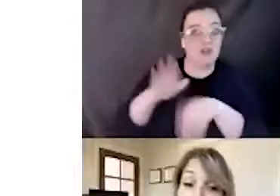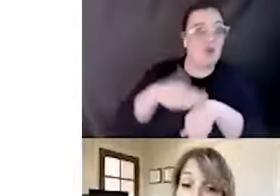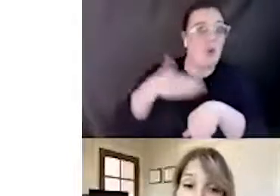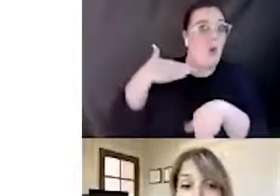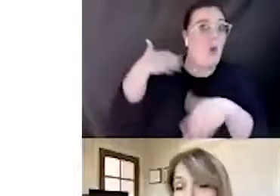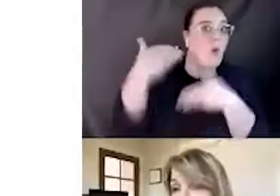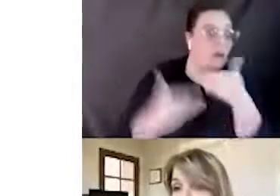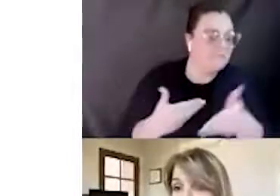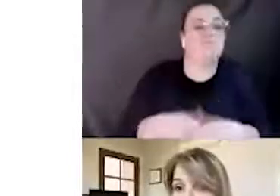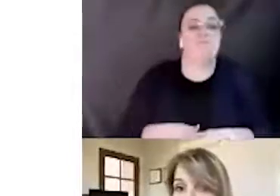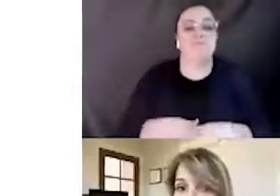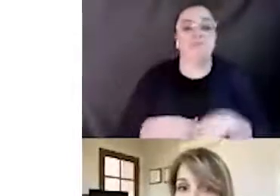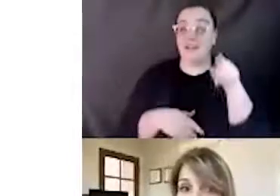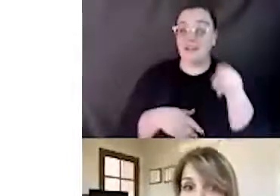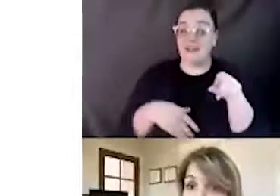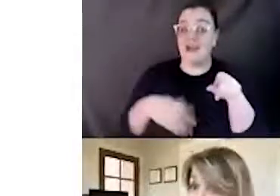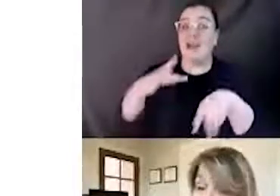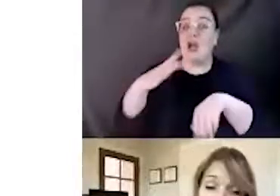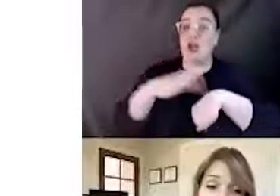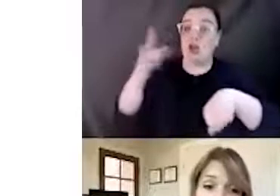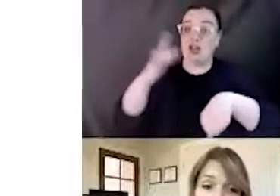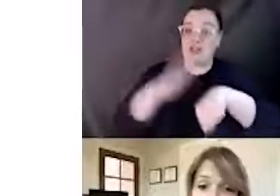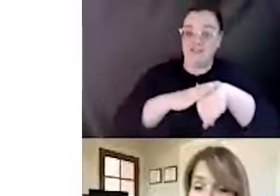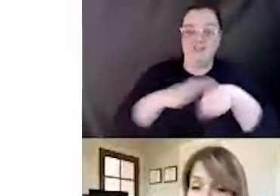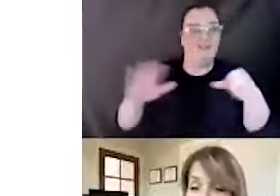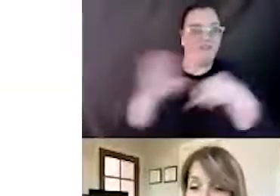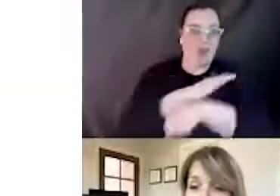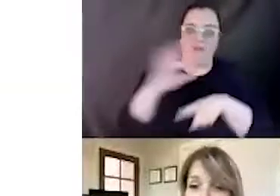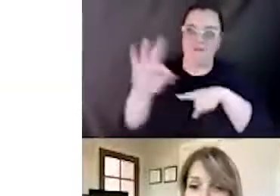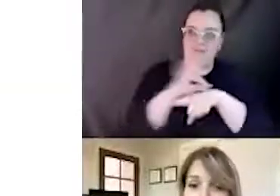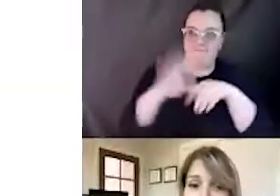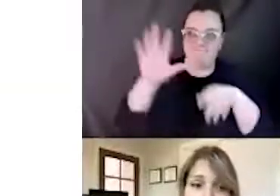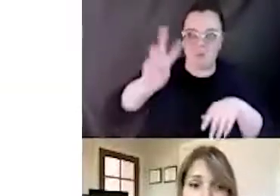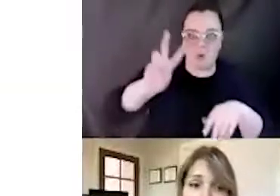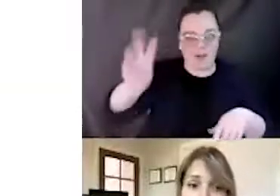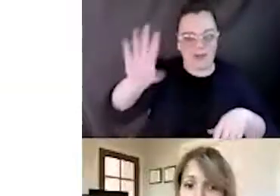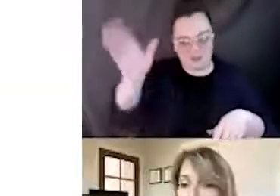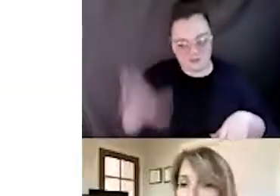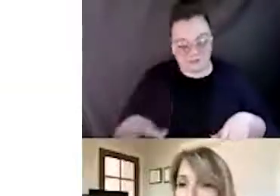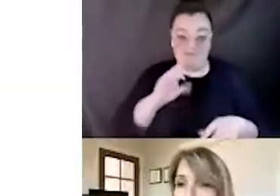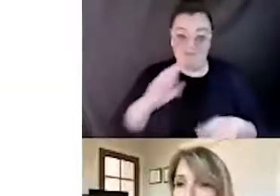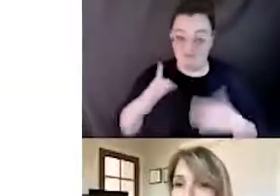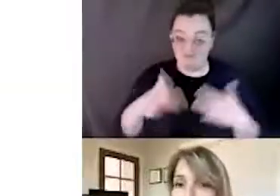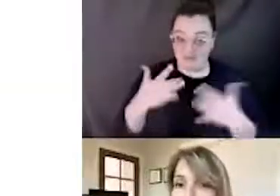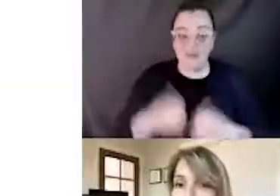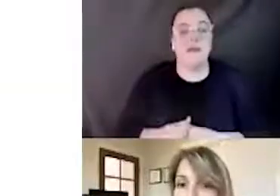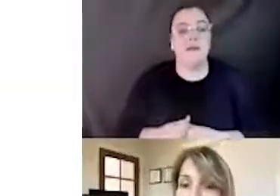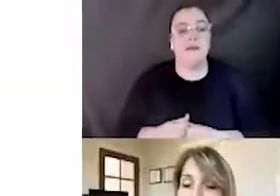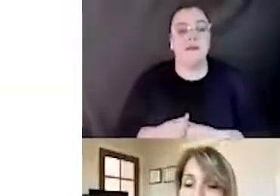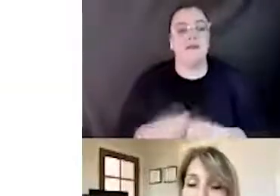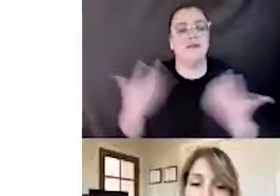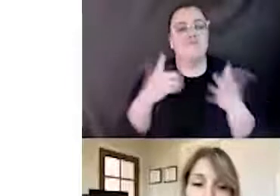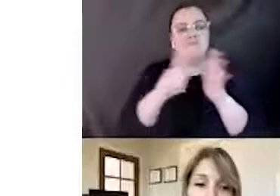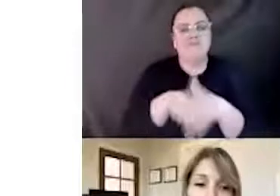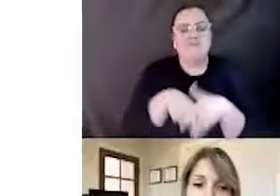is fully operational throughout the entire West Coast now, so that's pretty exciting for us. So let's get started with some questions about what to expect from